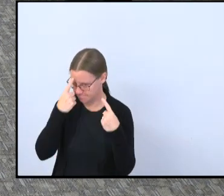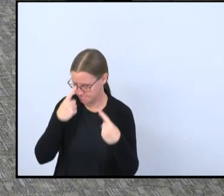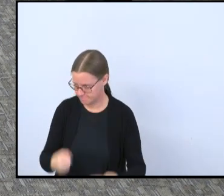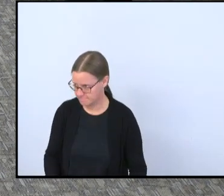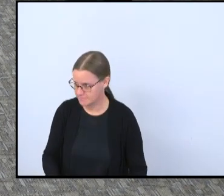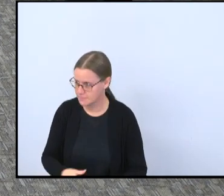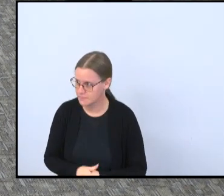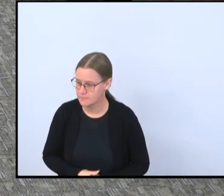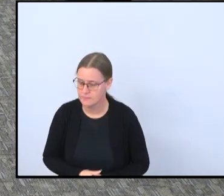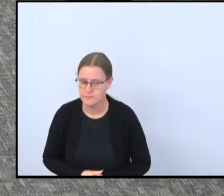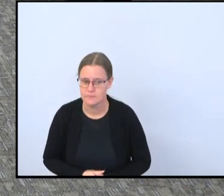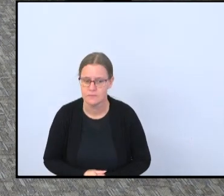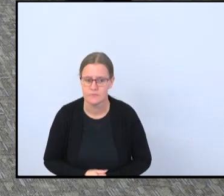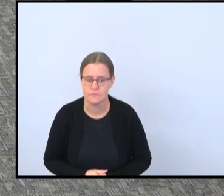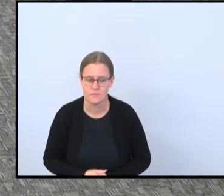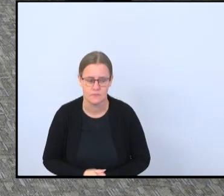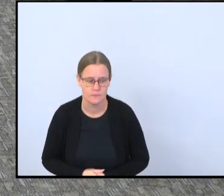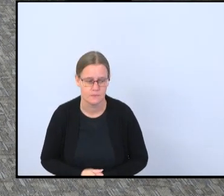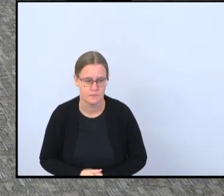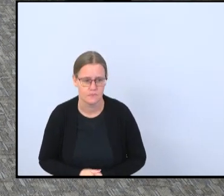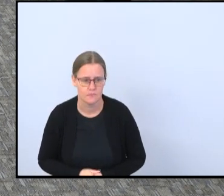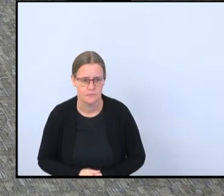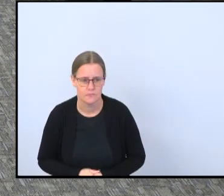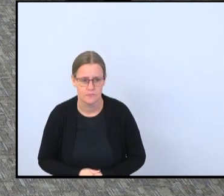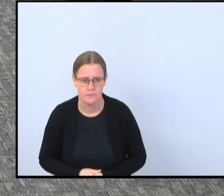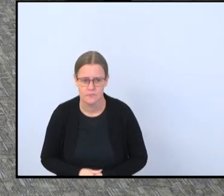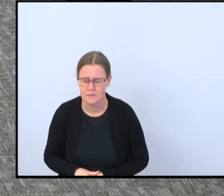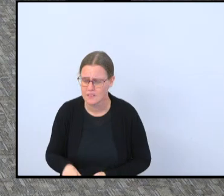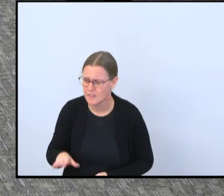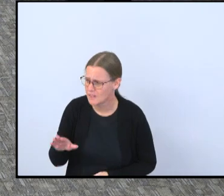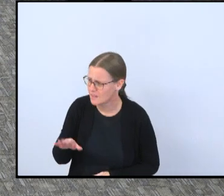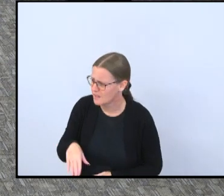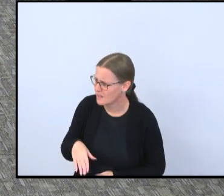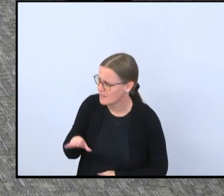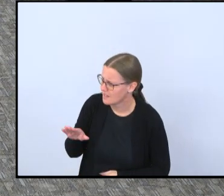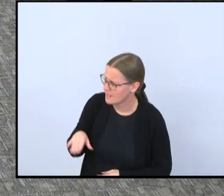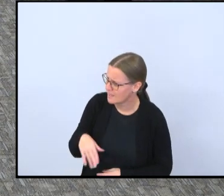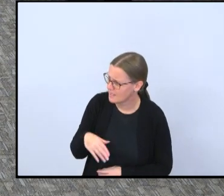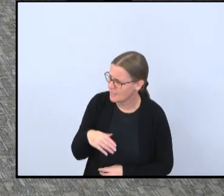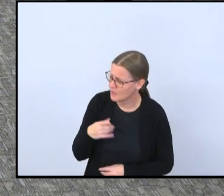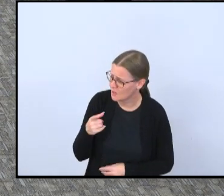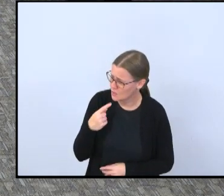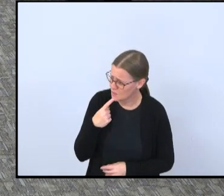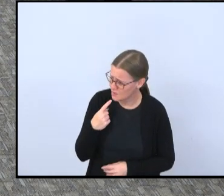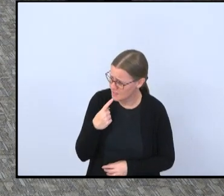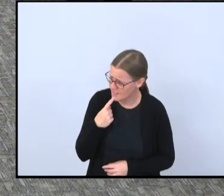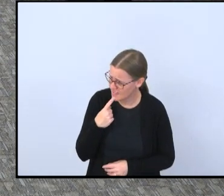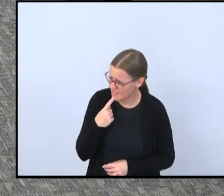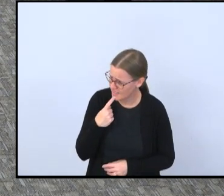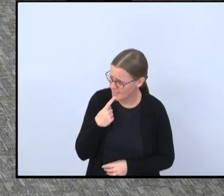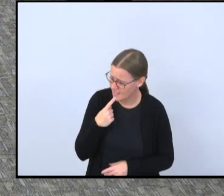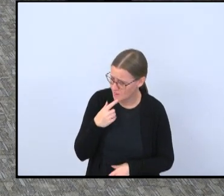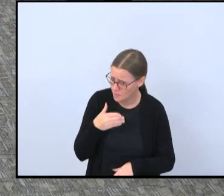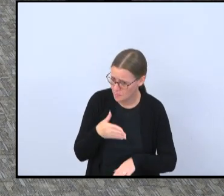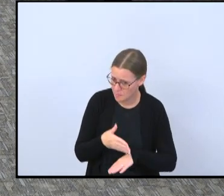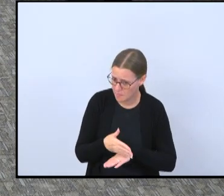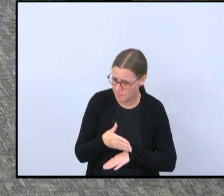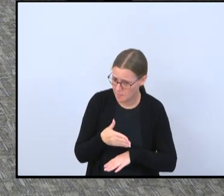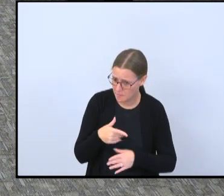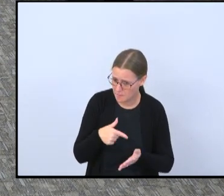And you said that this is repaying, Ms. Davis, someone over 9 years?